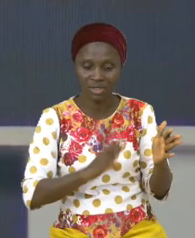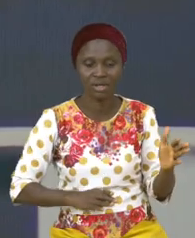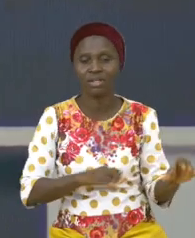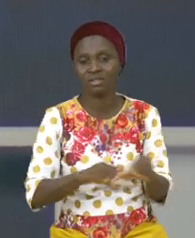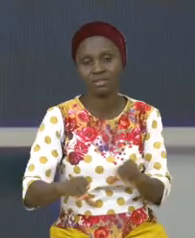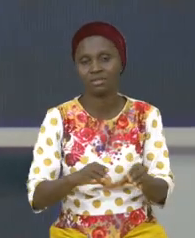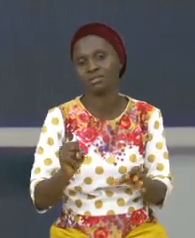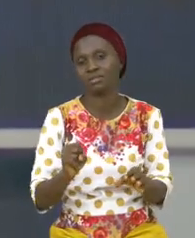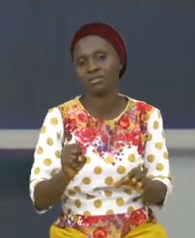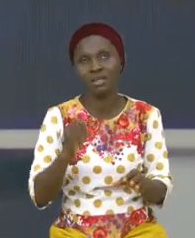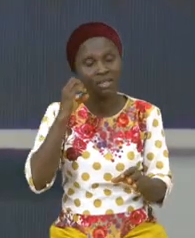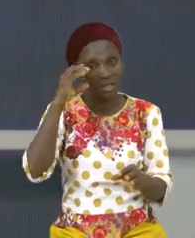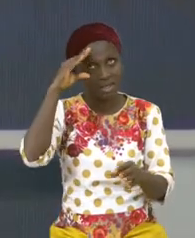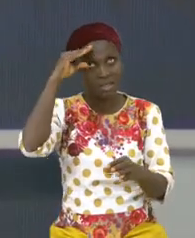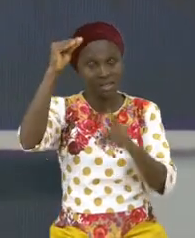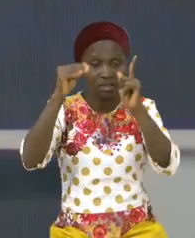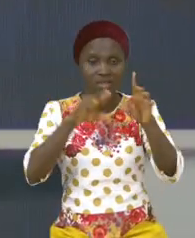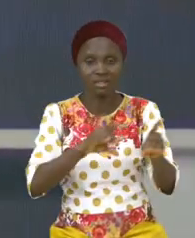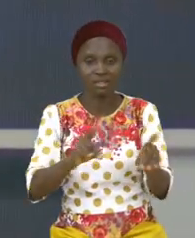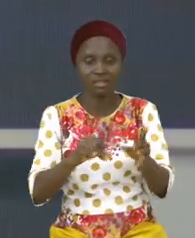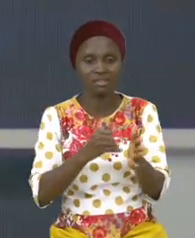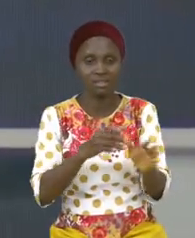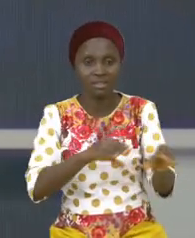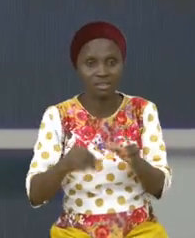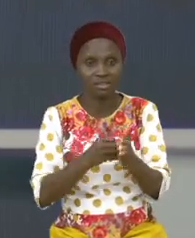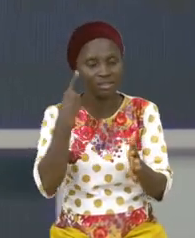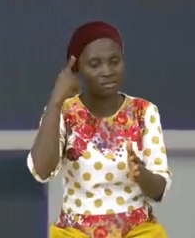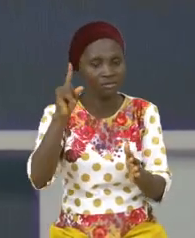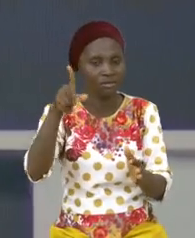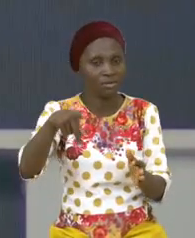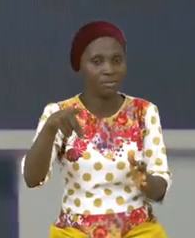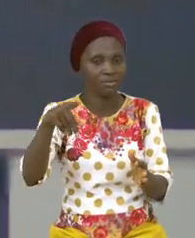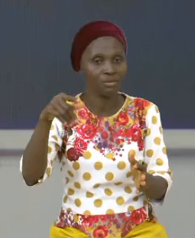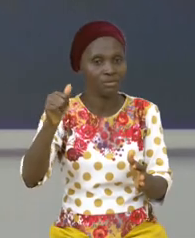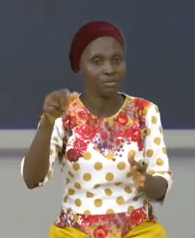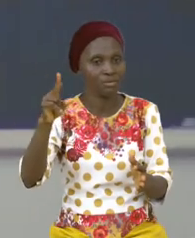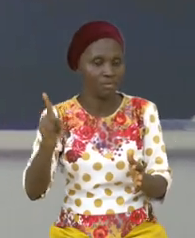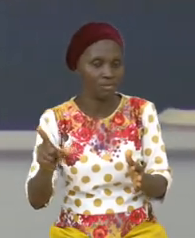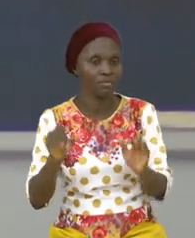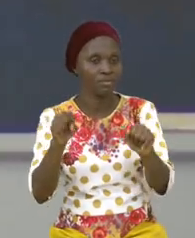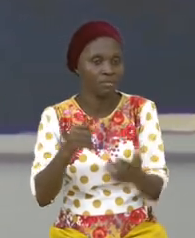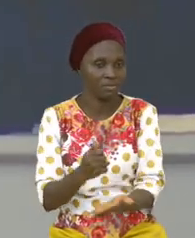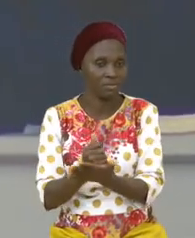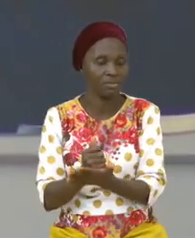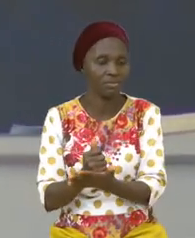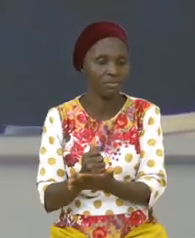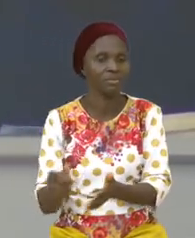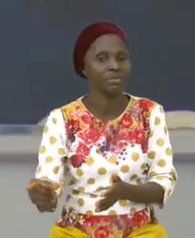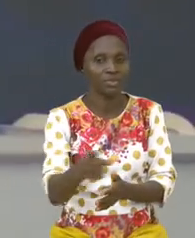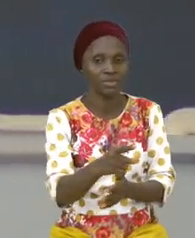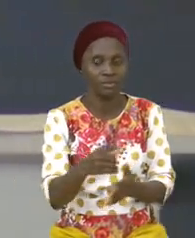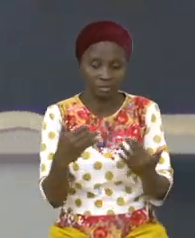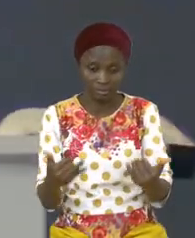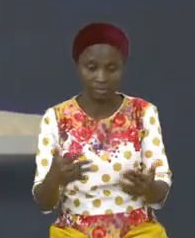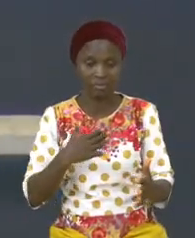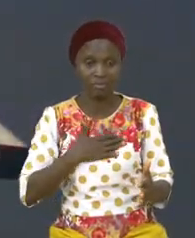Paul and his search. He enabled them. They have moved on. Now my class